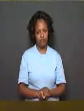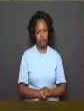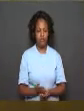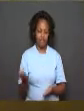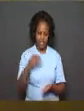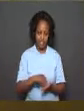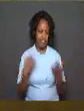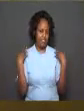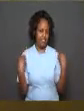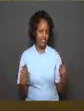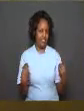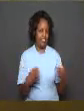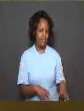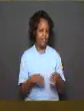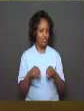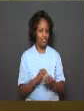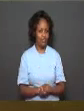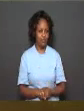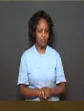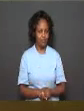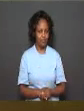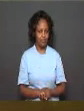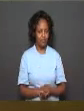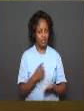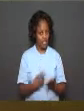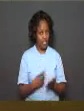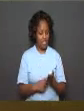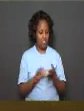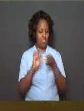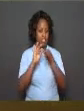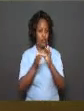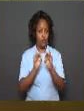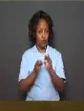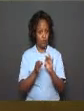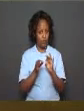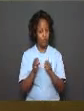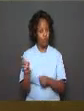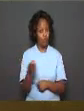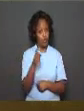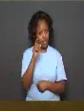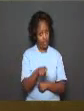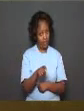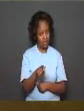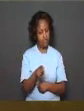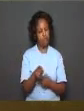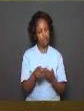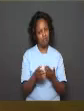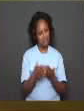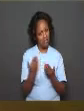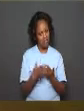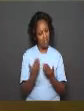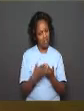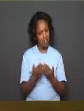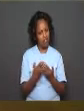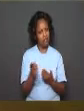Hello again, students. These definitions should have been easy for you